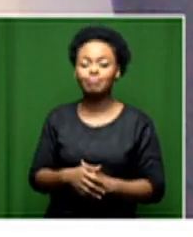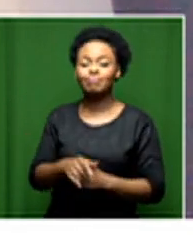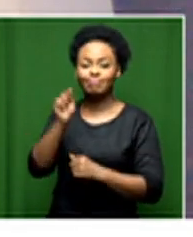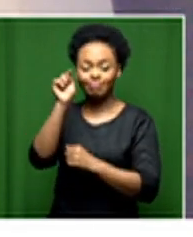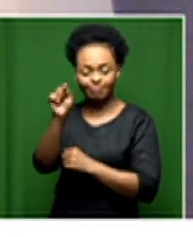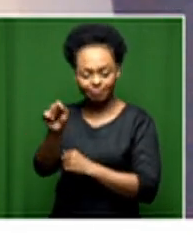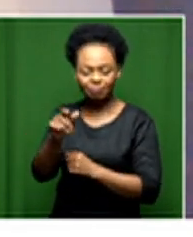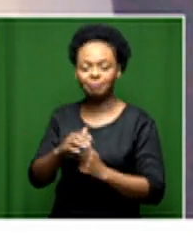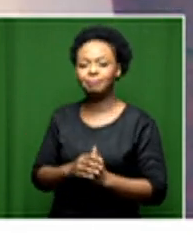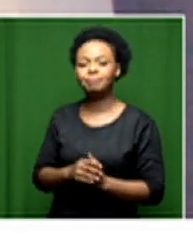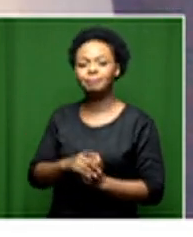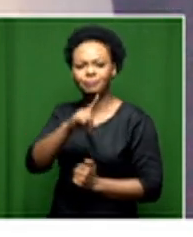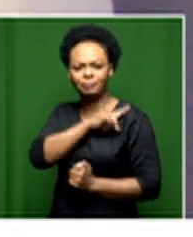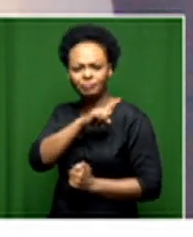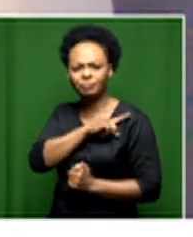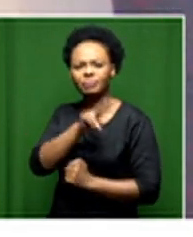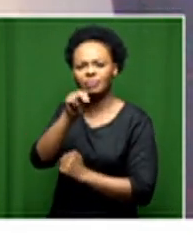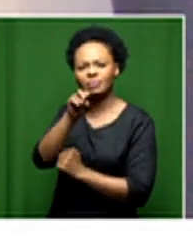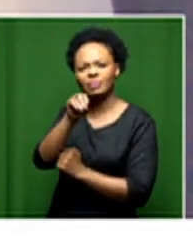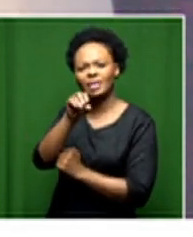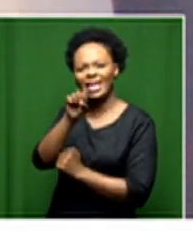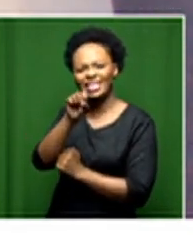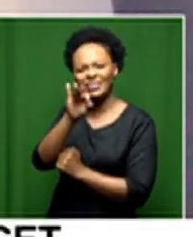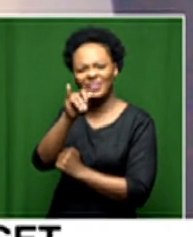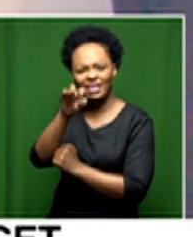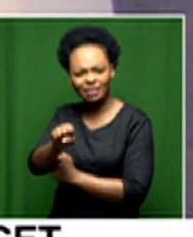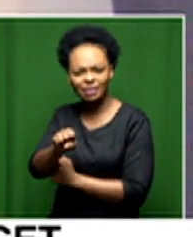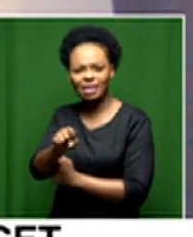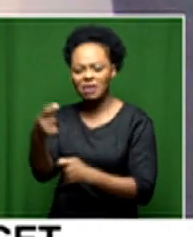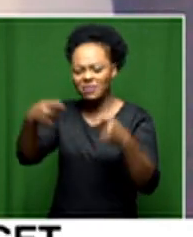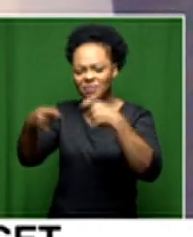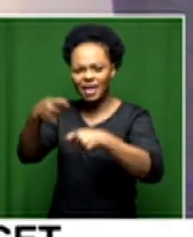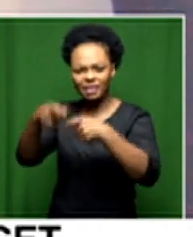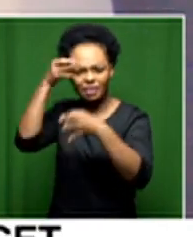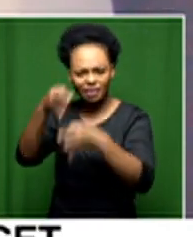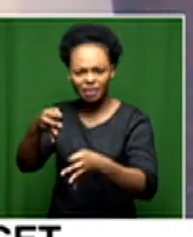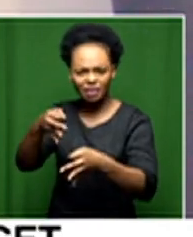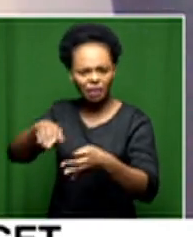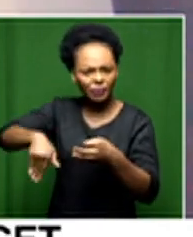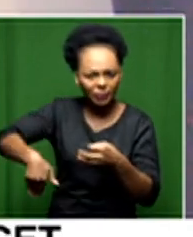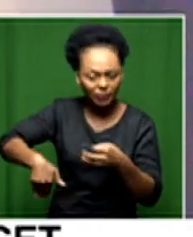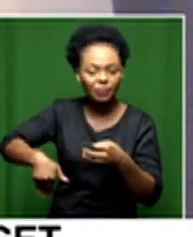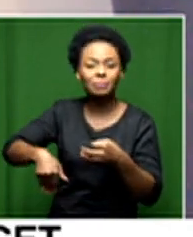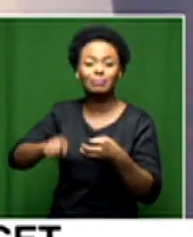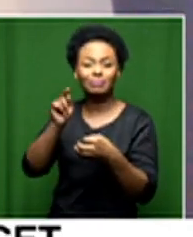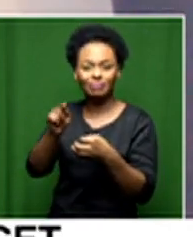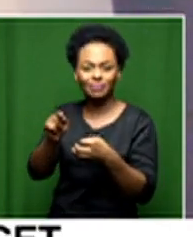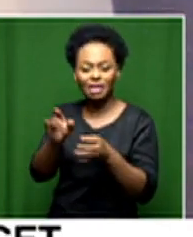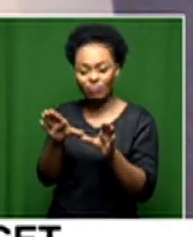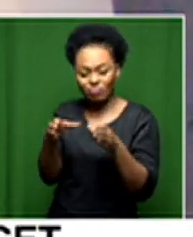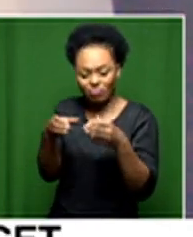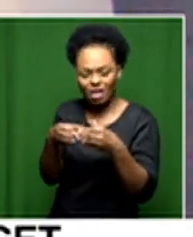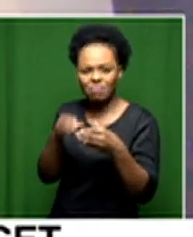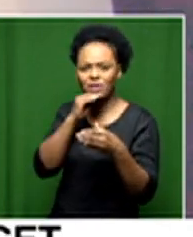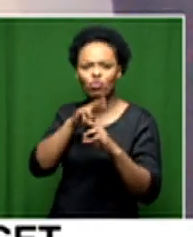as why NSFAS has not been able to make funding decision, it is not in any way that the scheme was